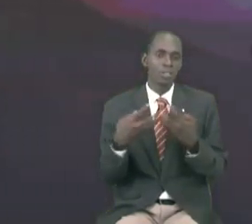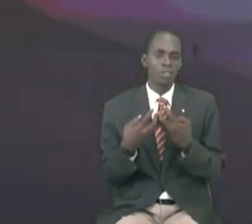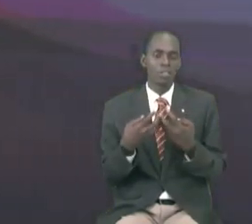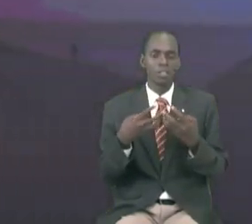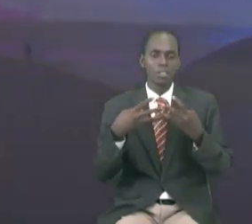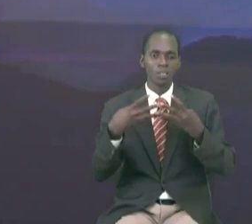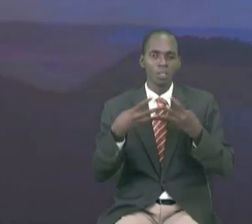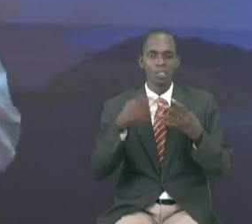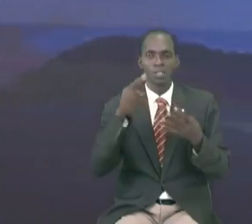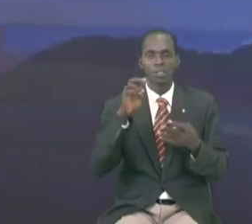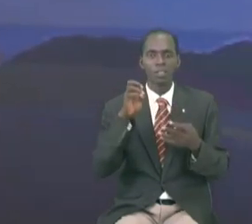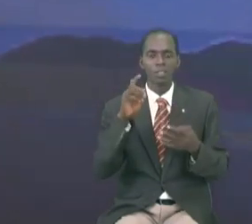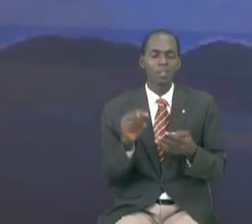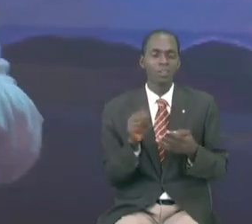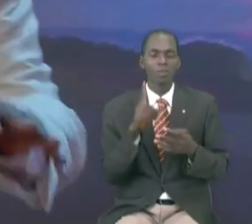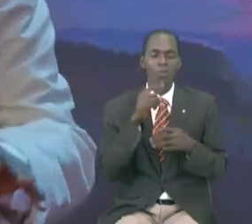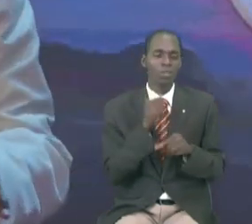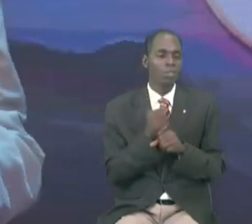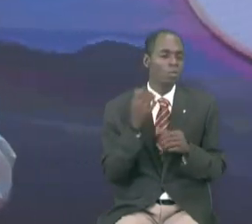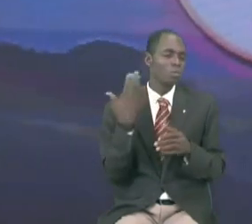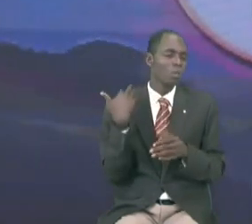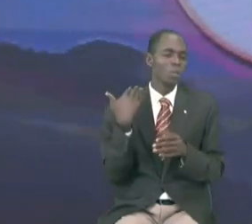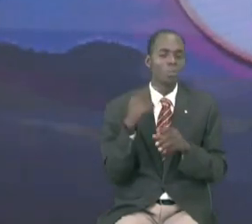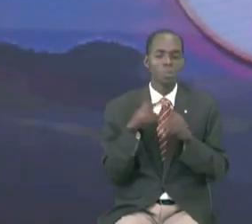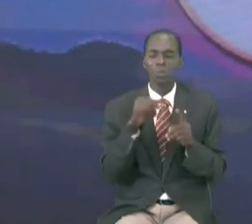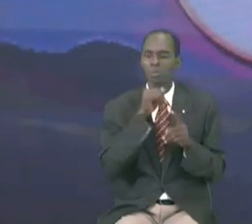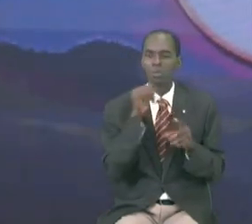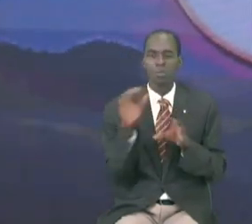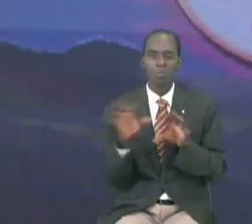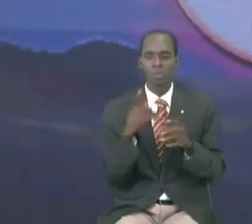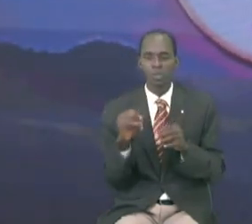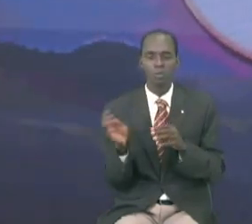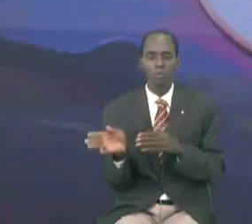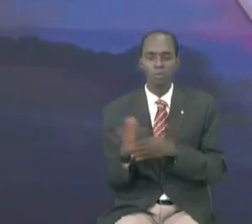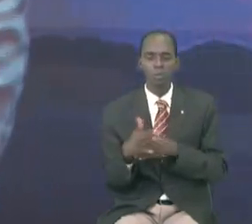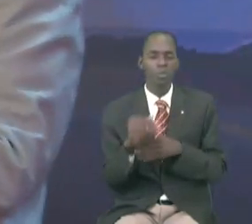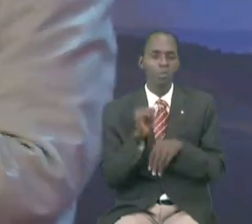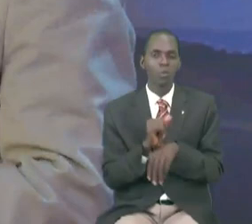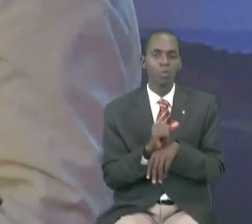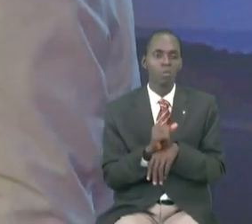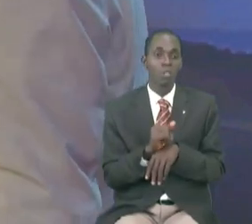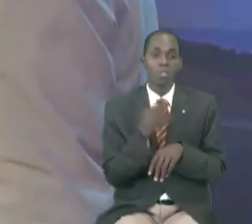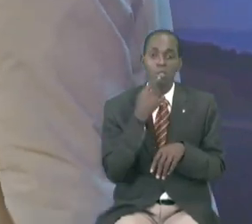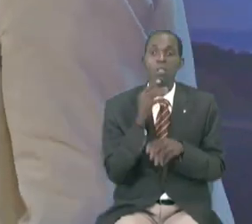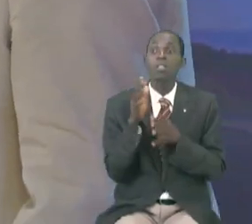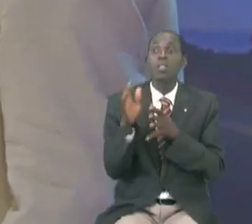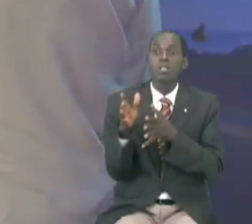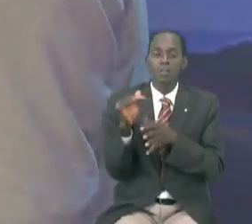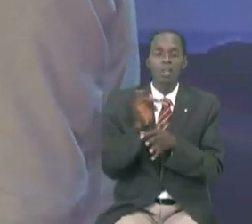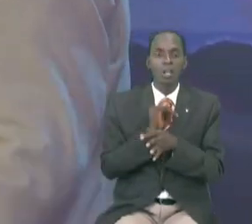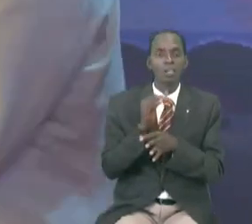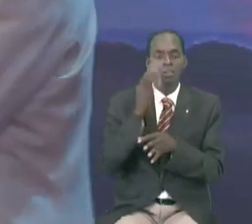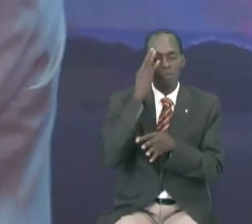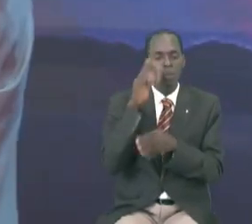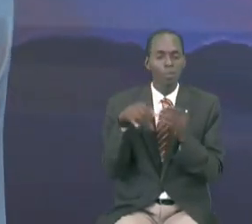2 years gone, he left the net there. I may need it one day. 3 years gone,